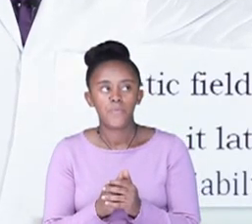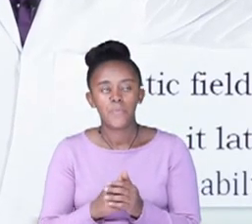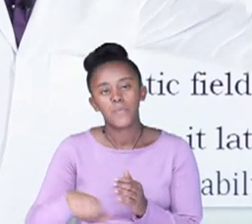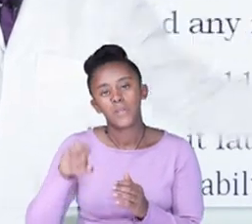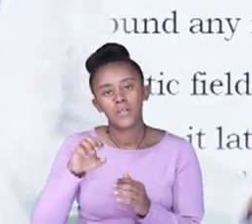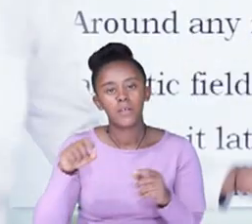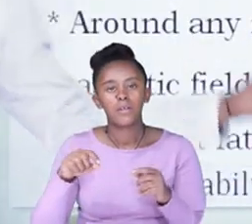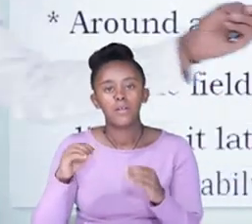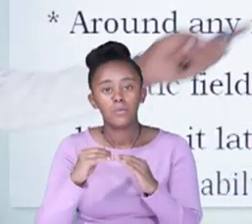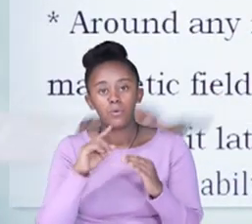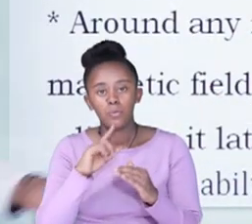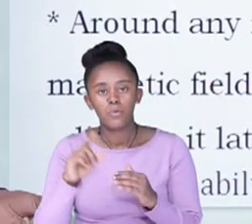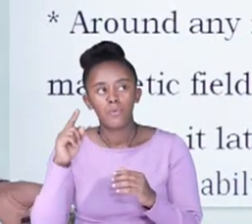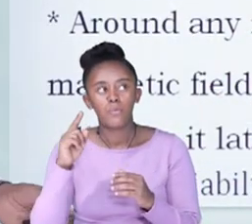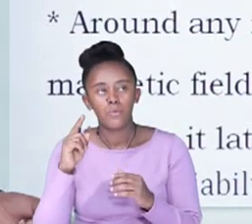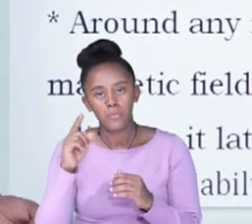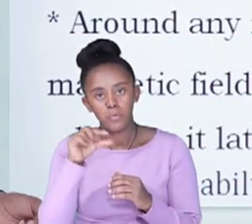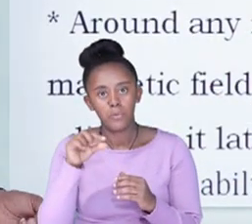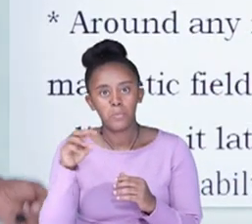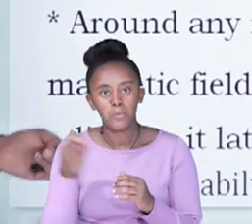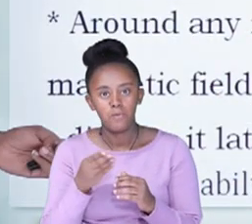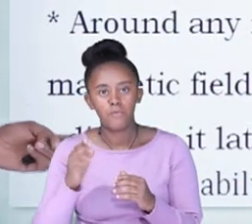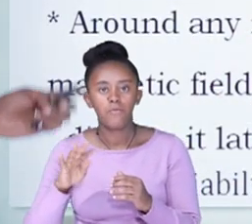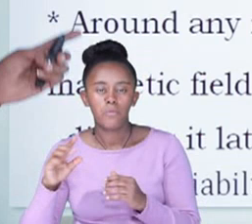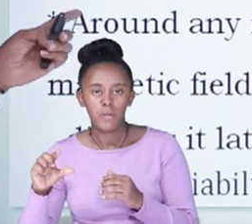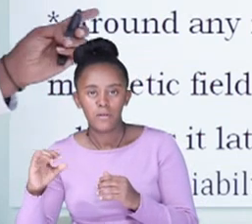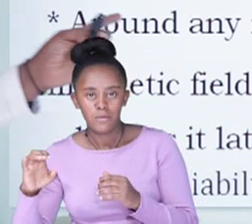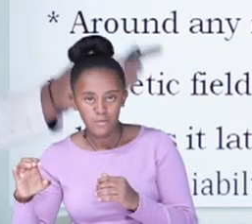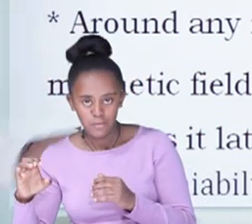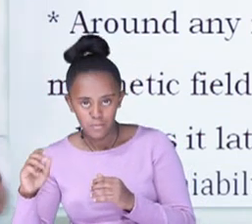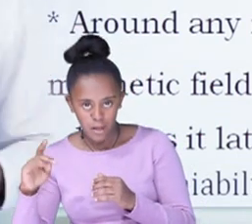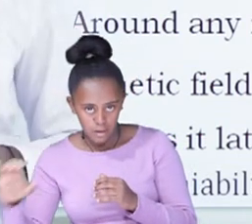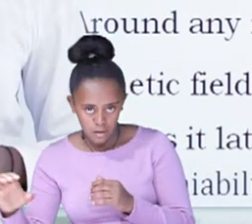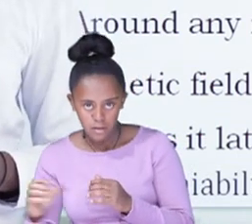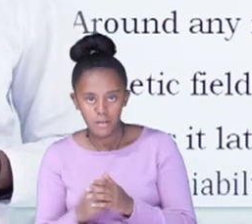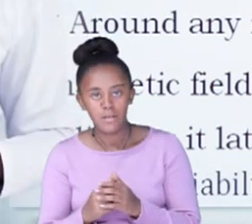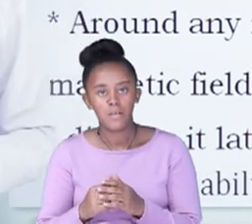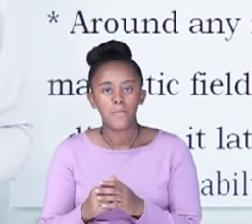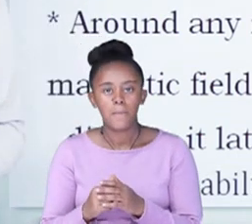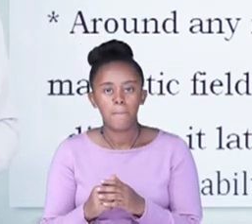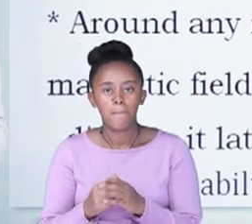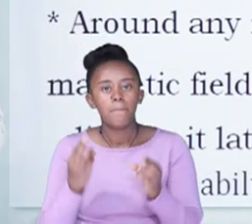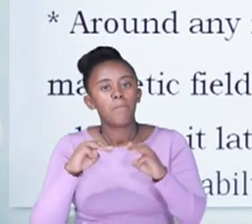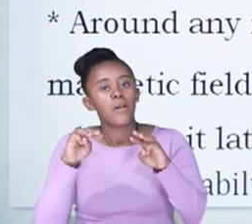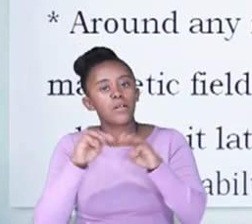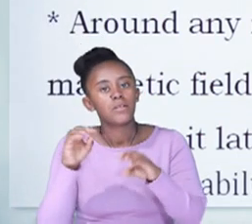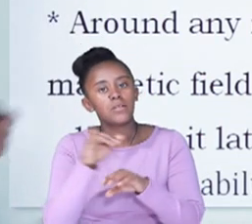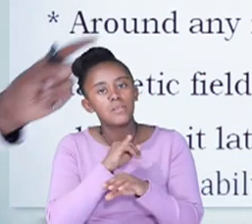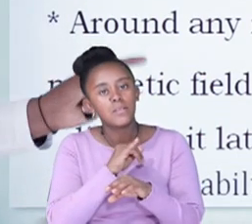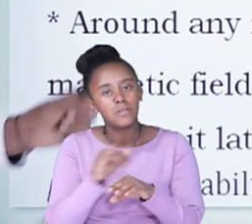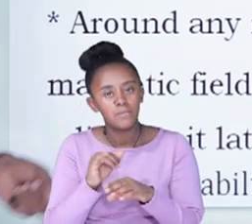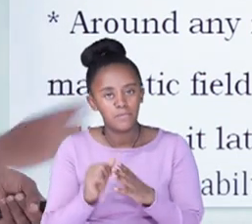over 4 pi epsilon naught r squared, Q over 4 pi epsilon naught r squared. In magnetism, we do have a very similar